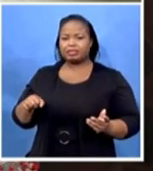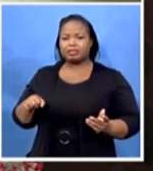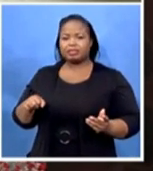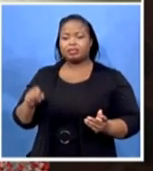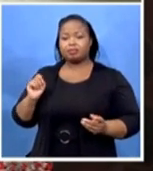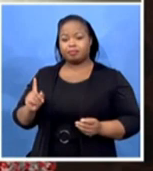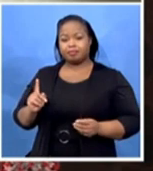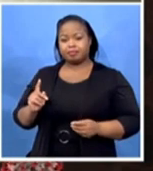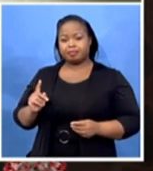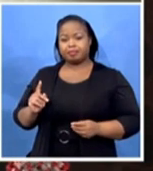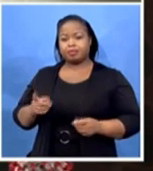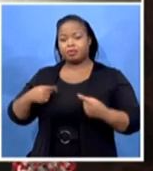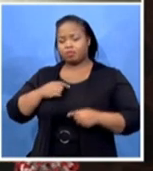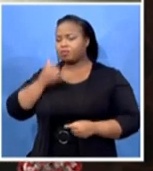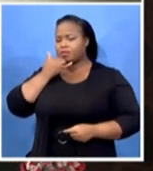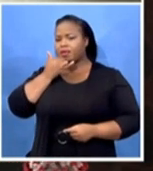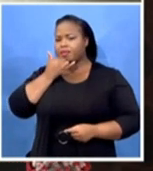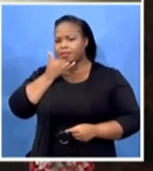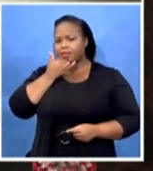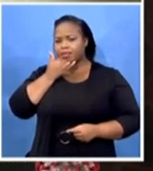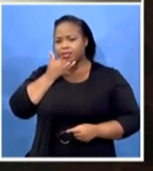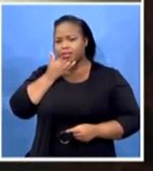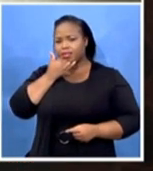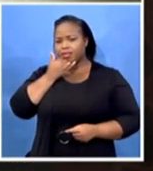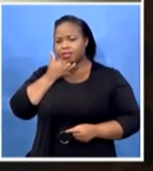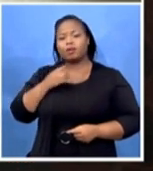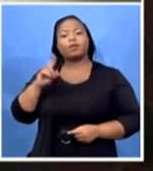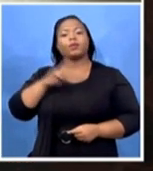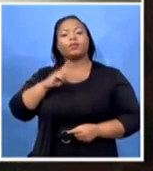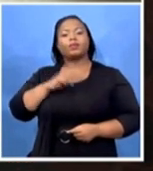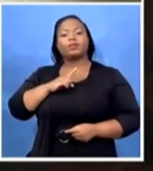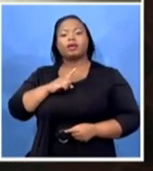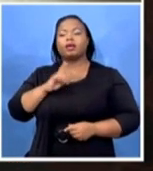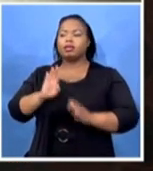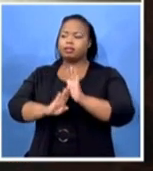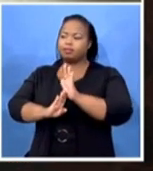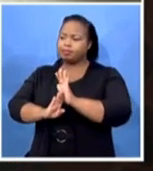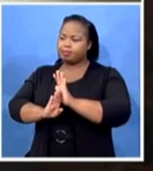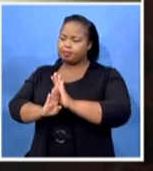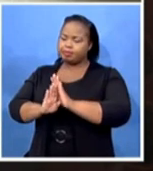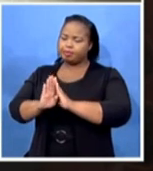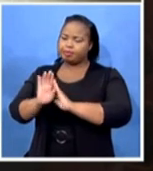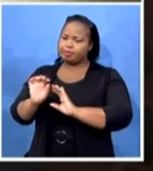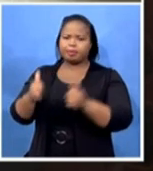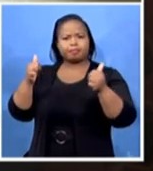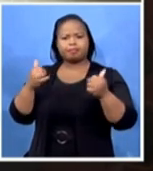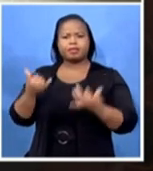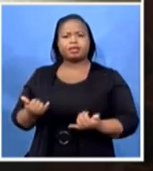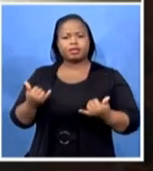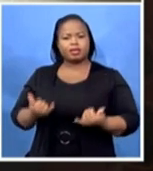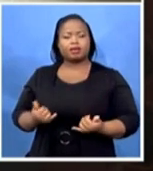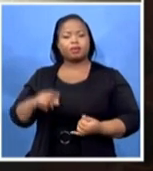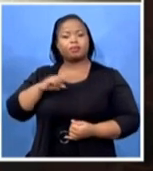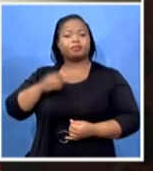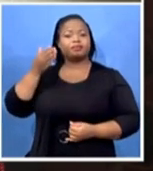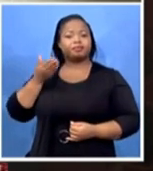time. It has improved remarkably. In the previous, this money,